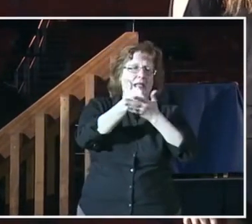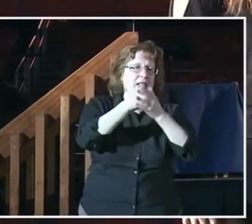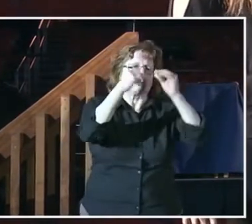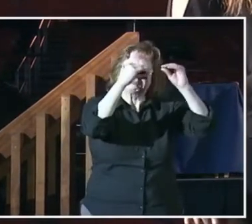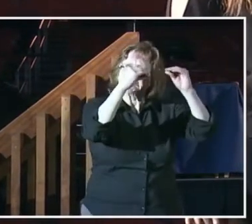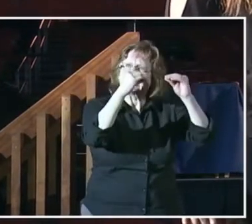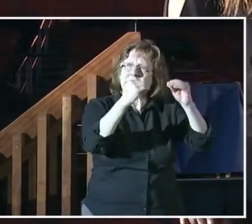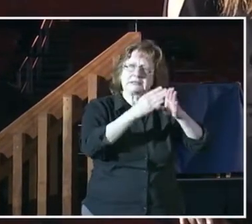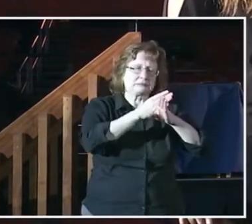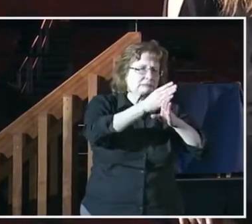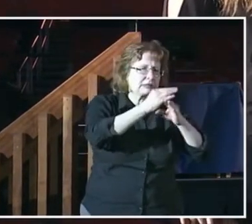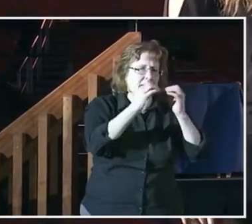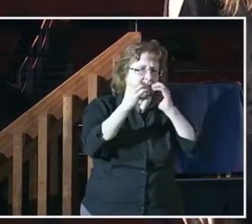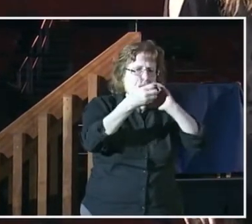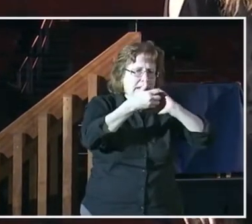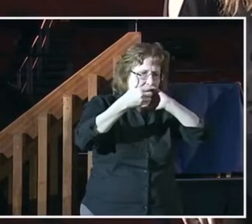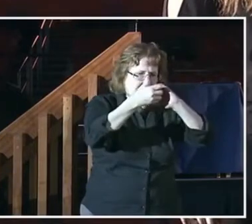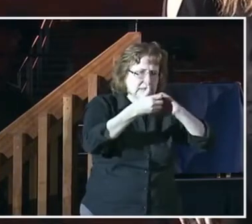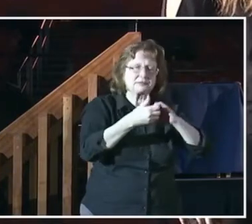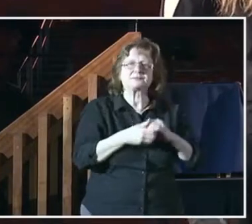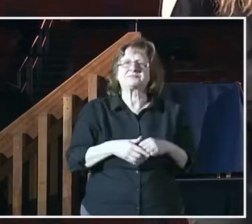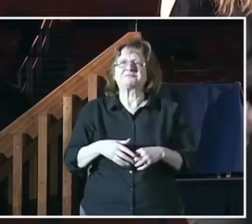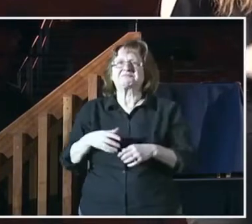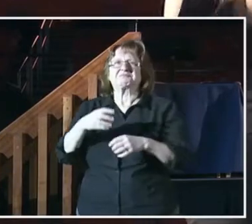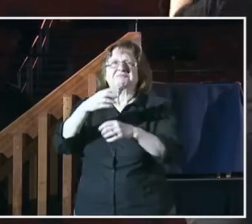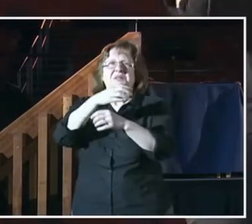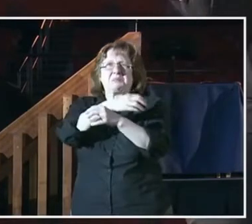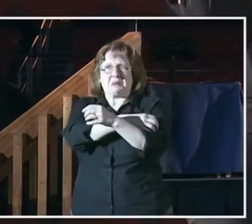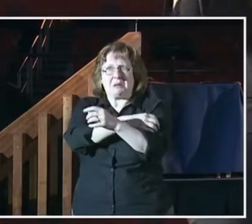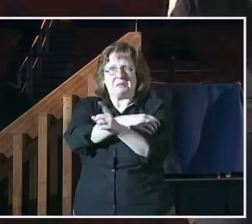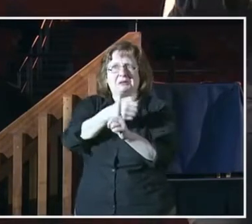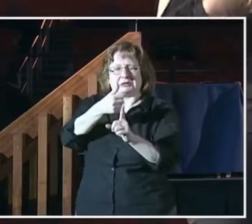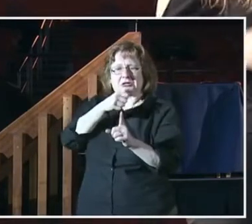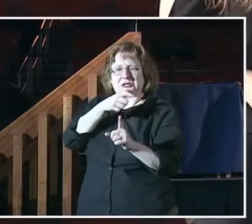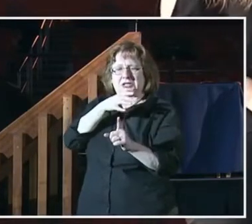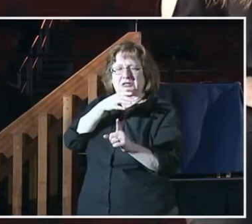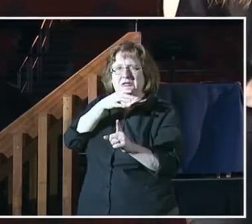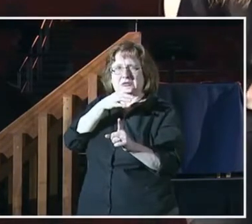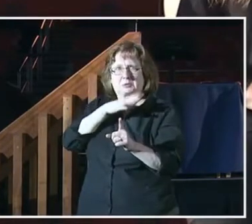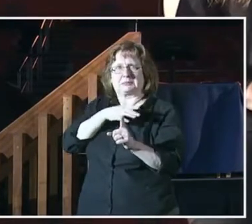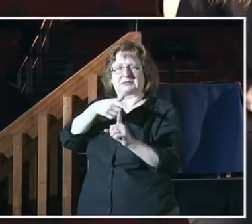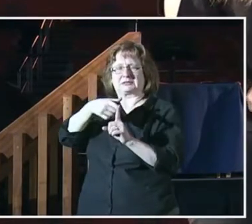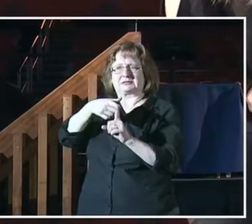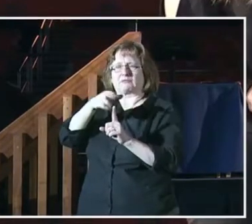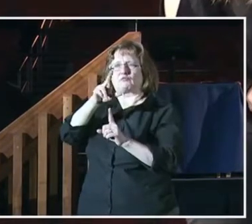others nationwide. As an empowermentor and activist,